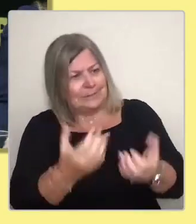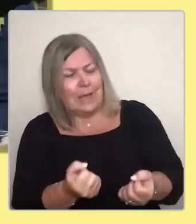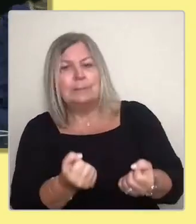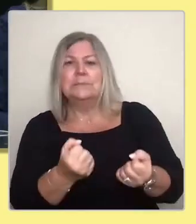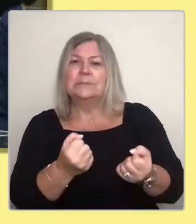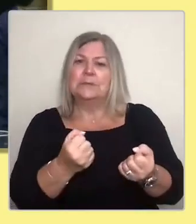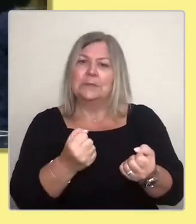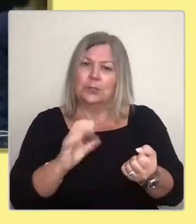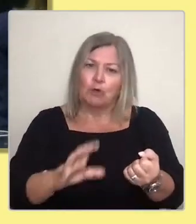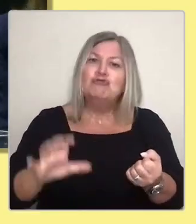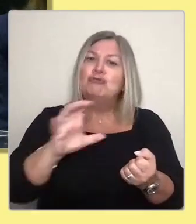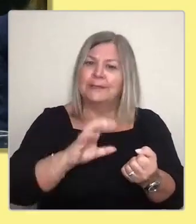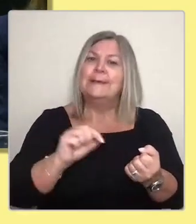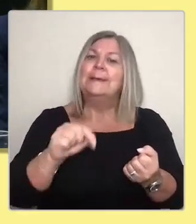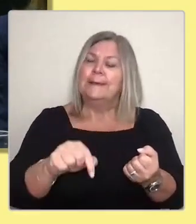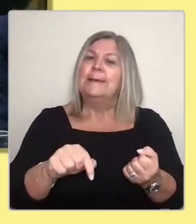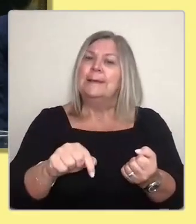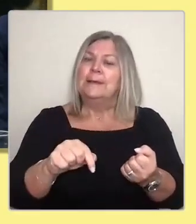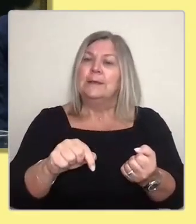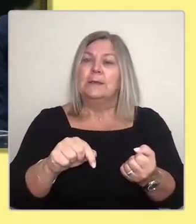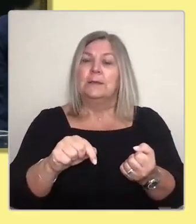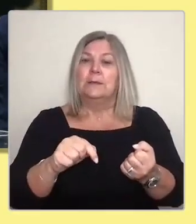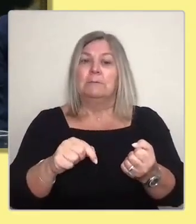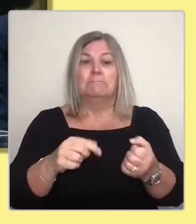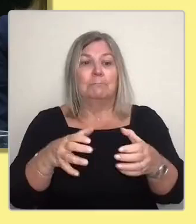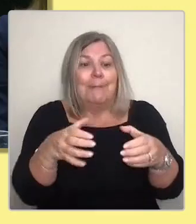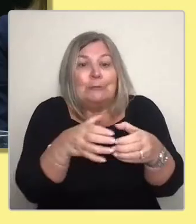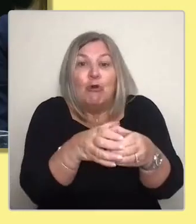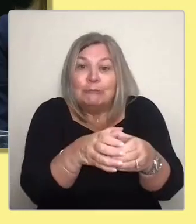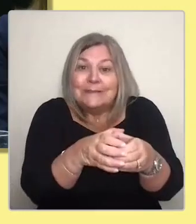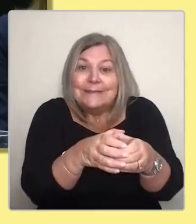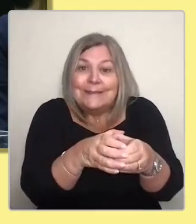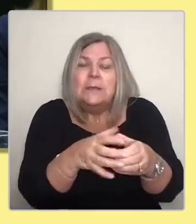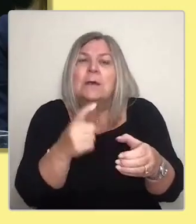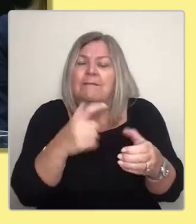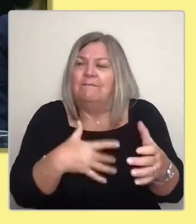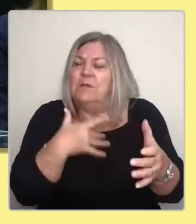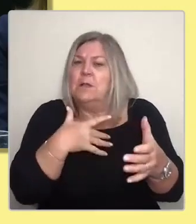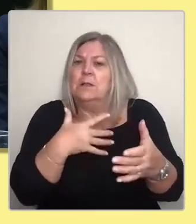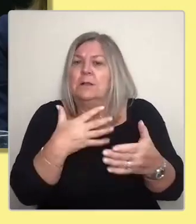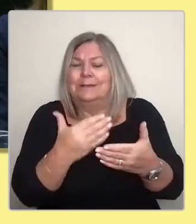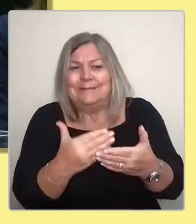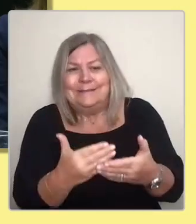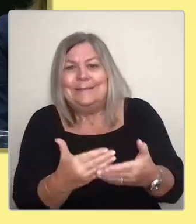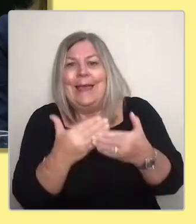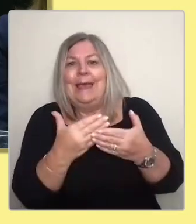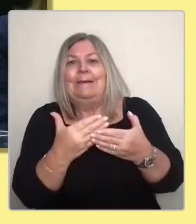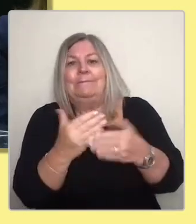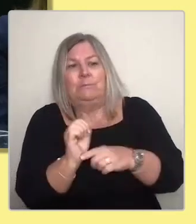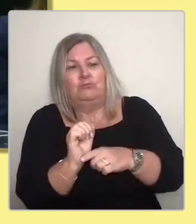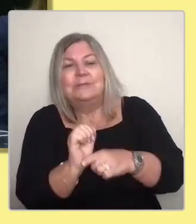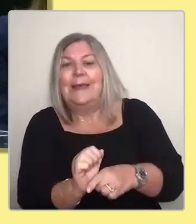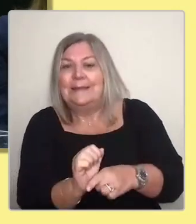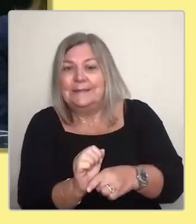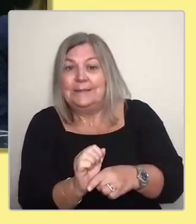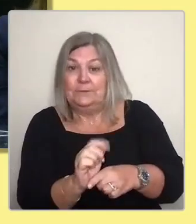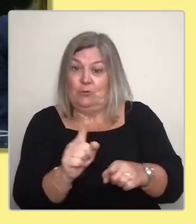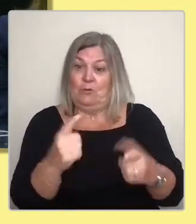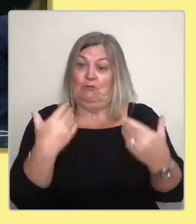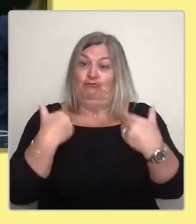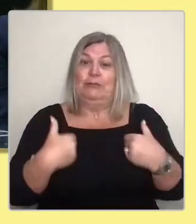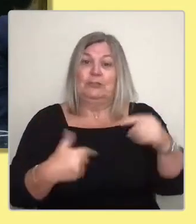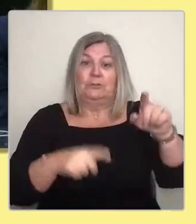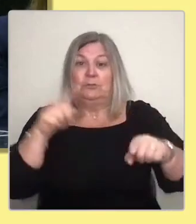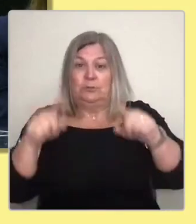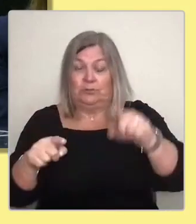where minorities can feel safer and more secure. And it's that rich diversity that makes Scotland the place that